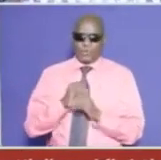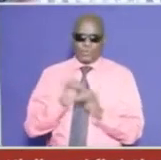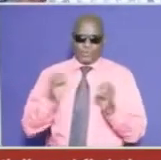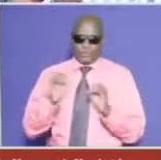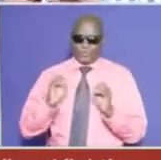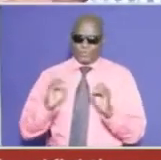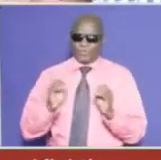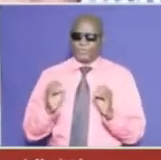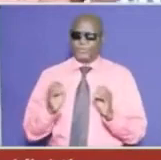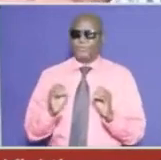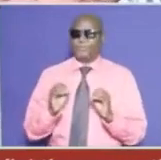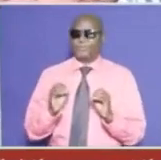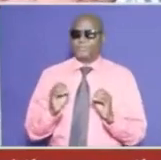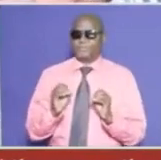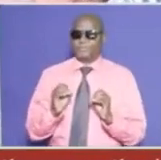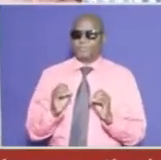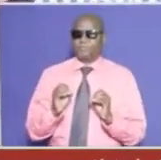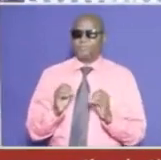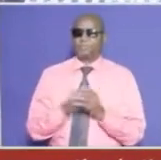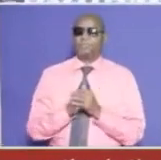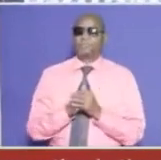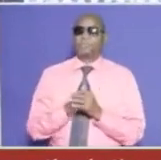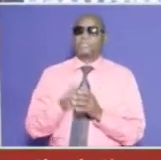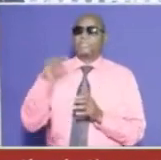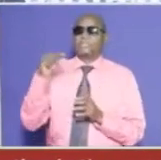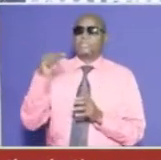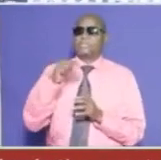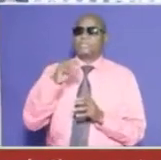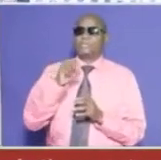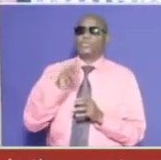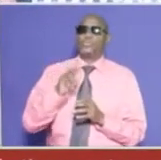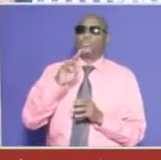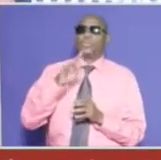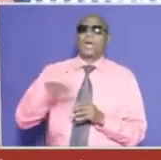The whole week the GSU have been around, I'm told